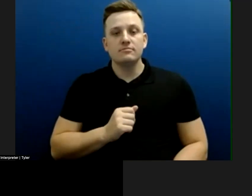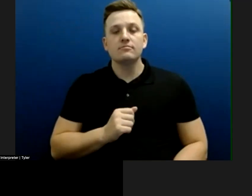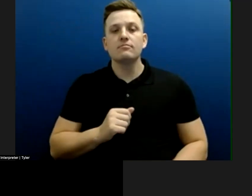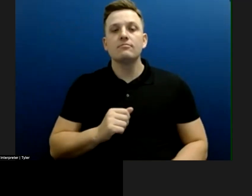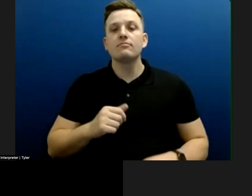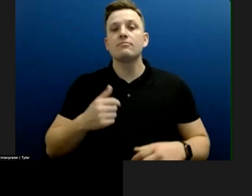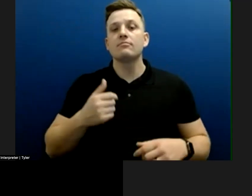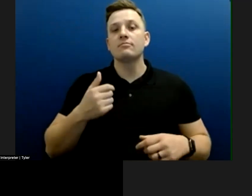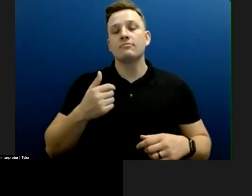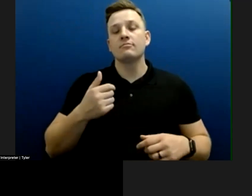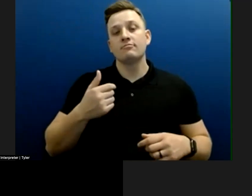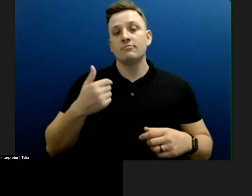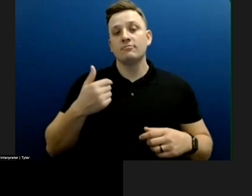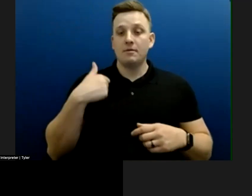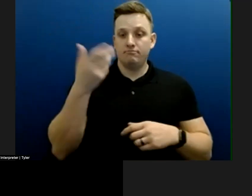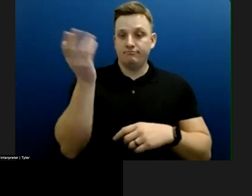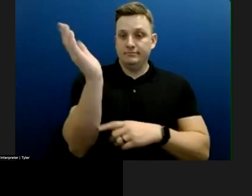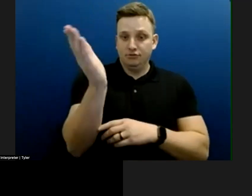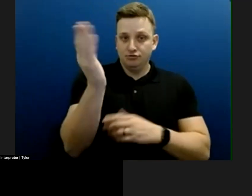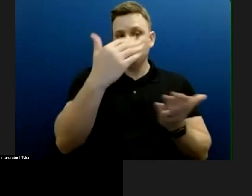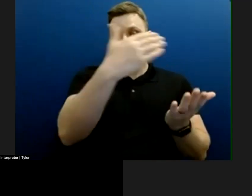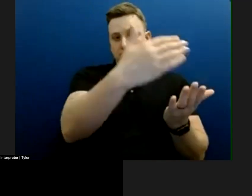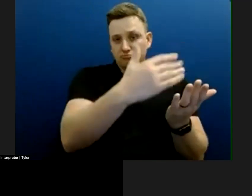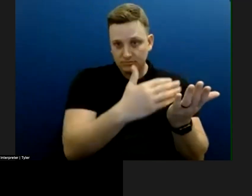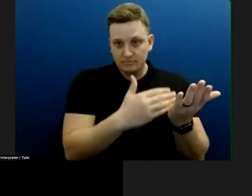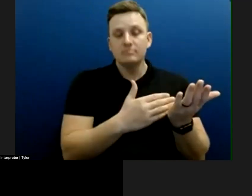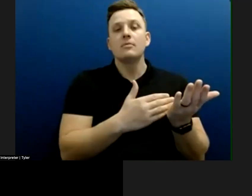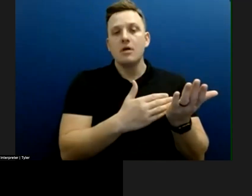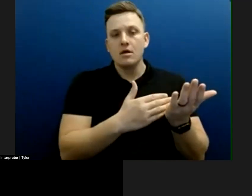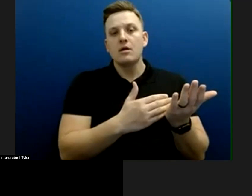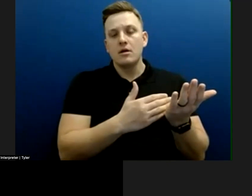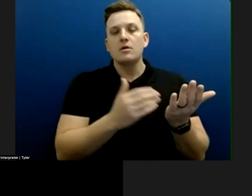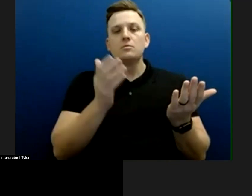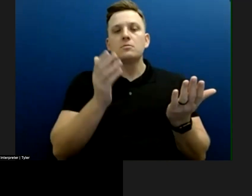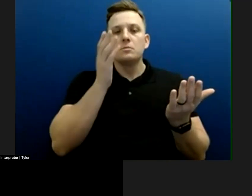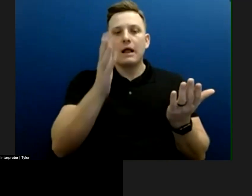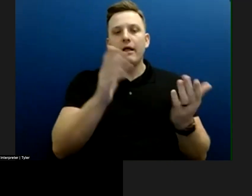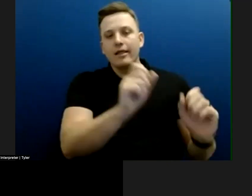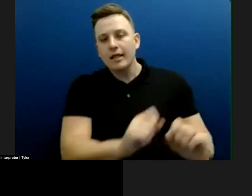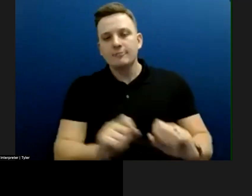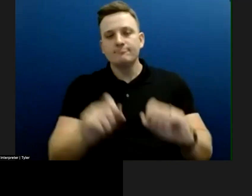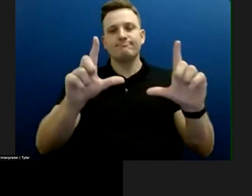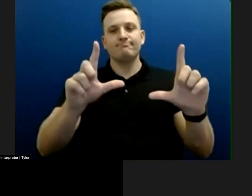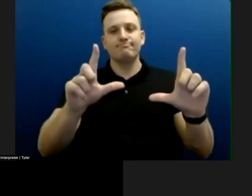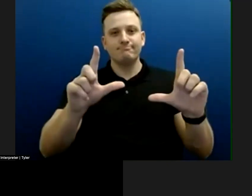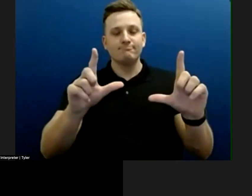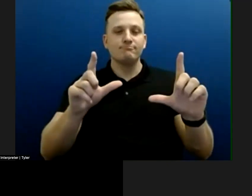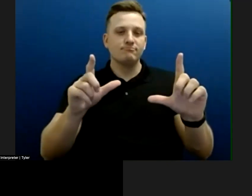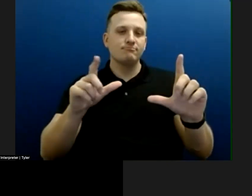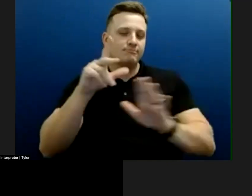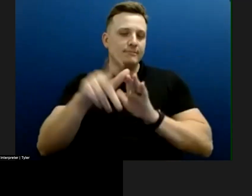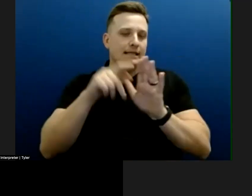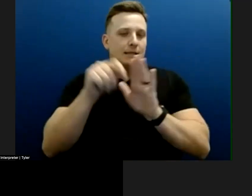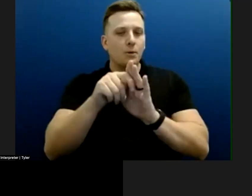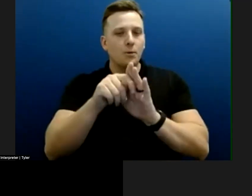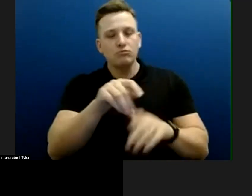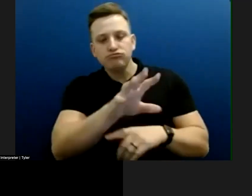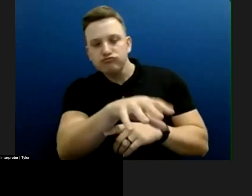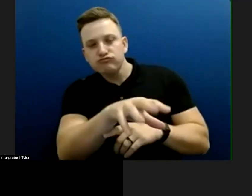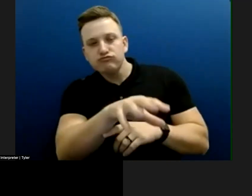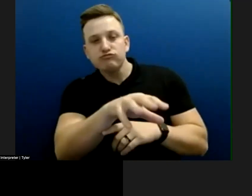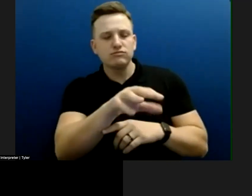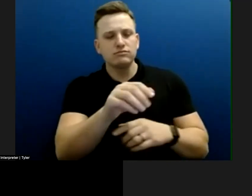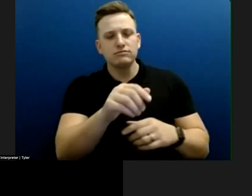parts during the talk, we're going to watch some film of